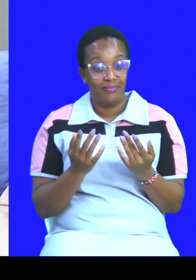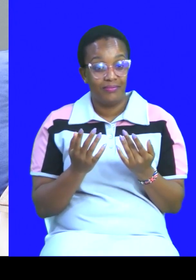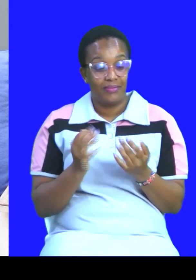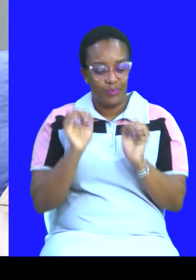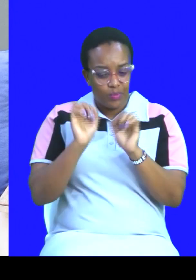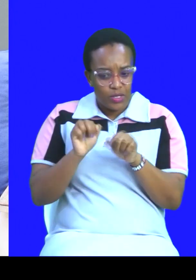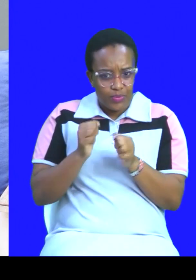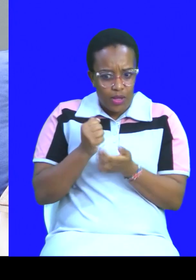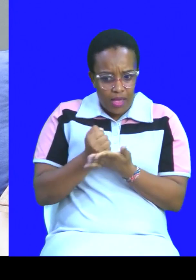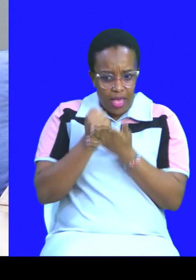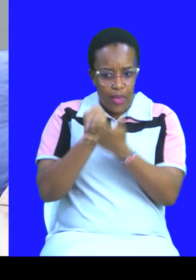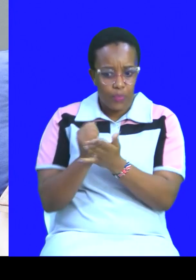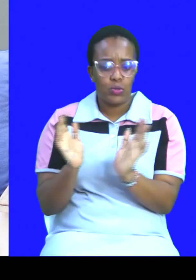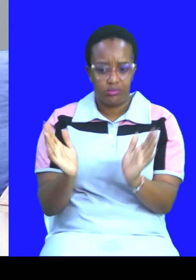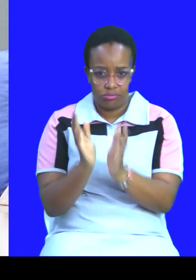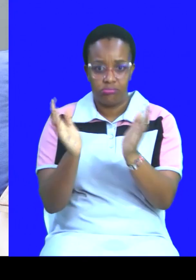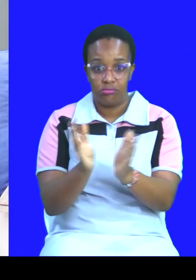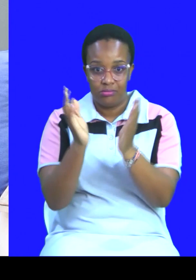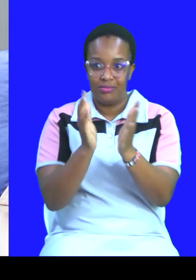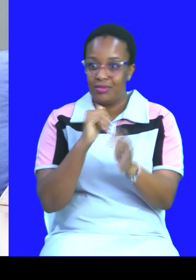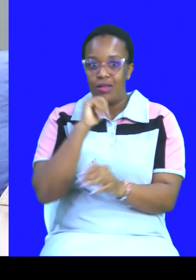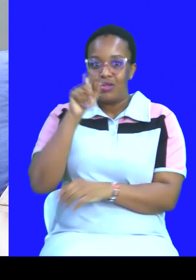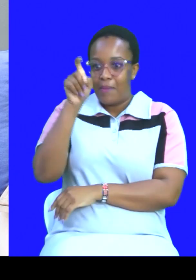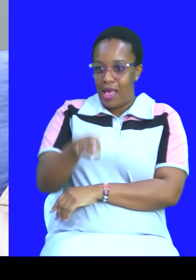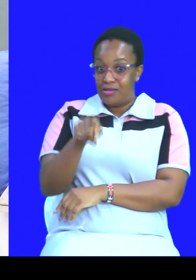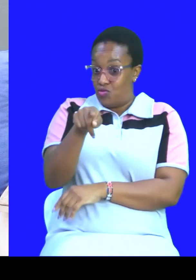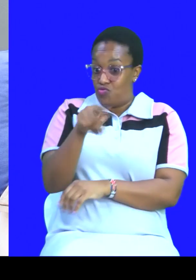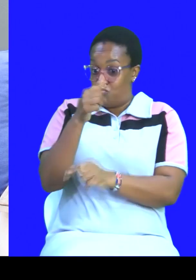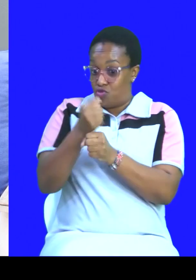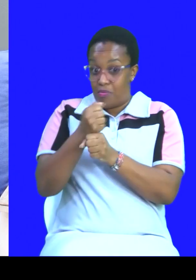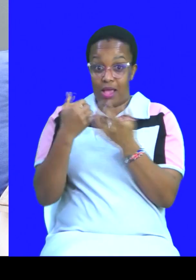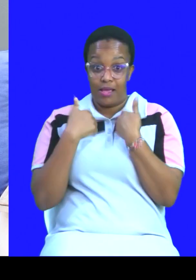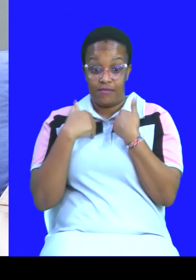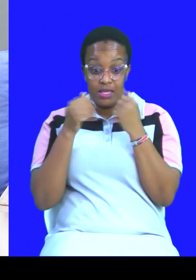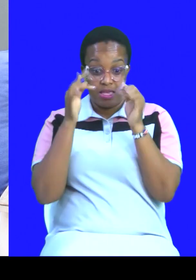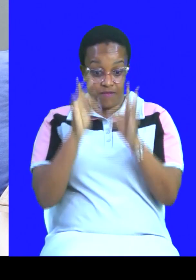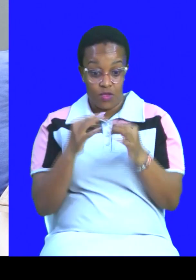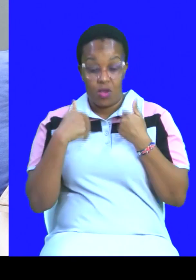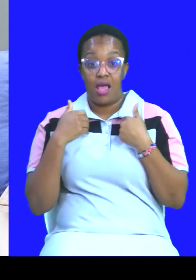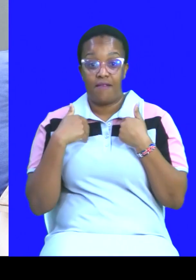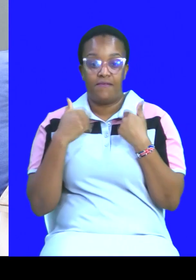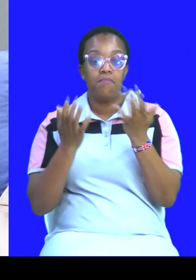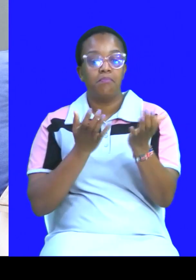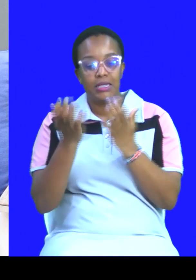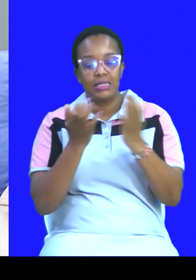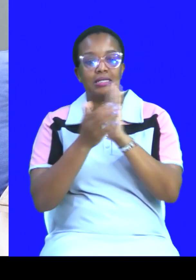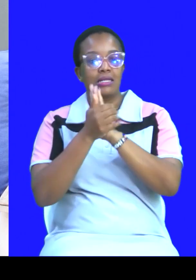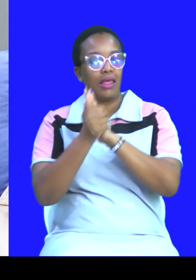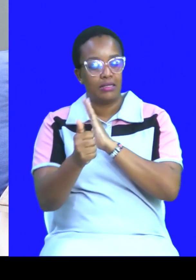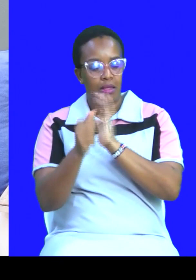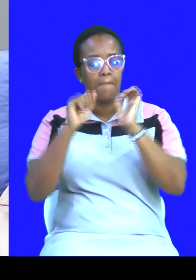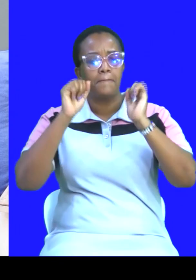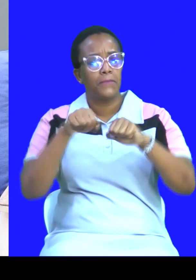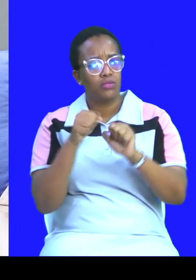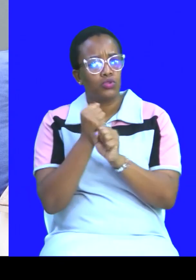to encourage, like if it's not a must that you get a job. For example, if you have the business skills, you can